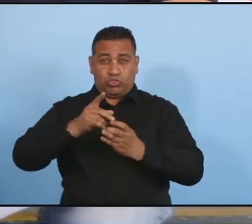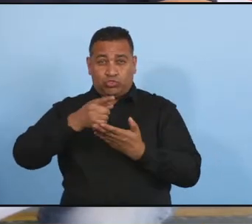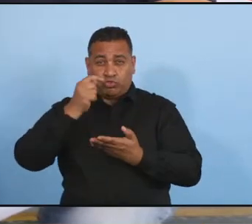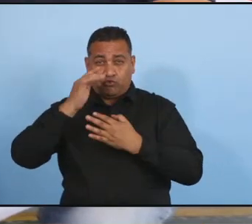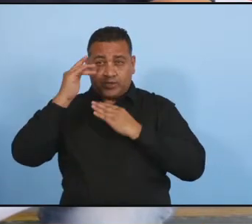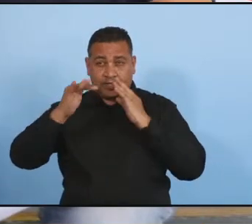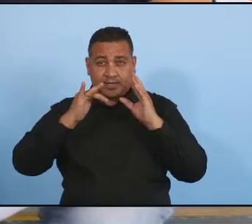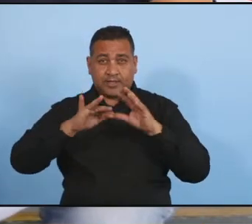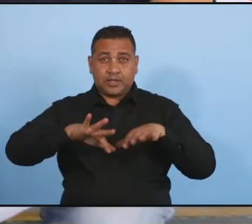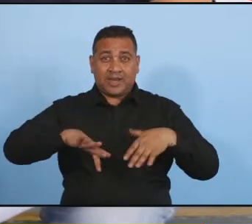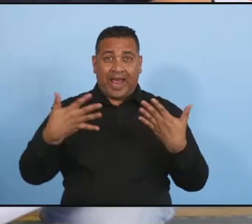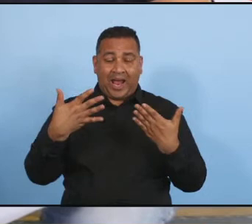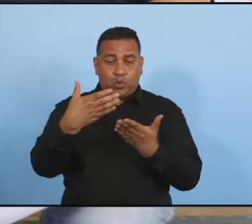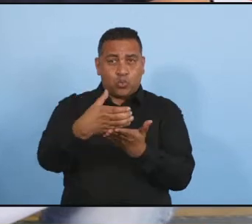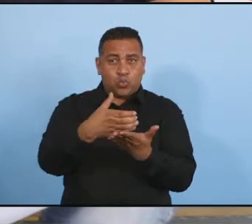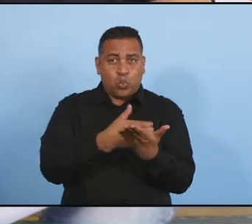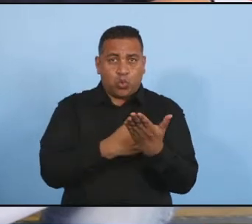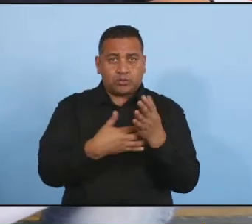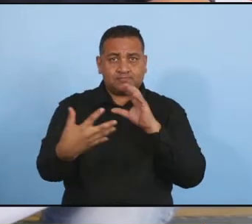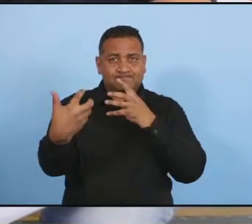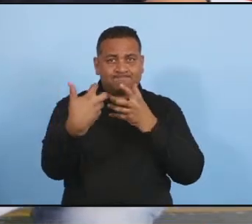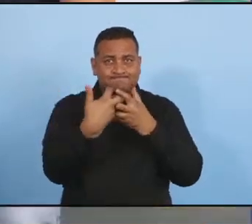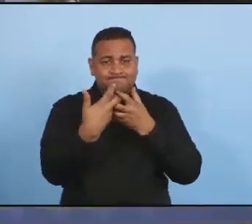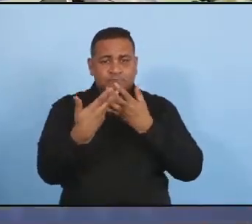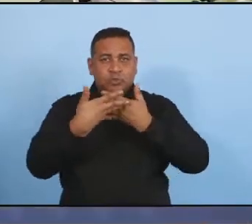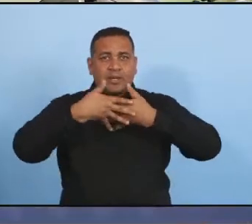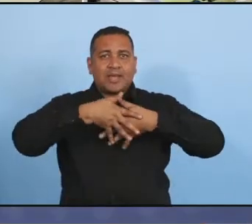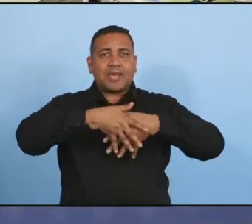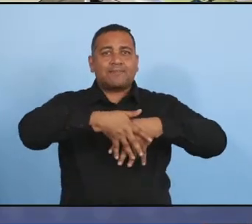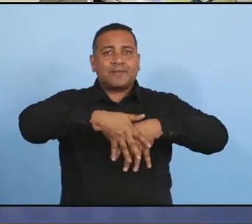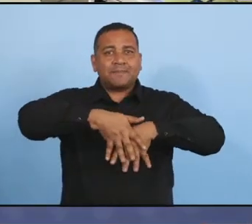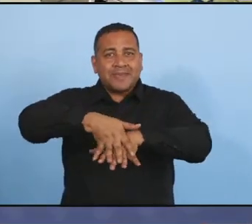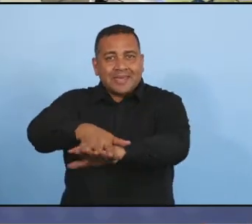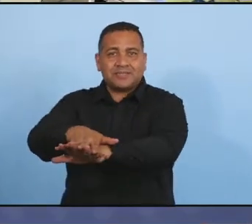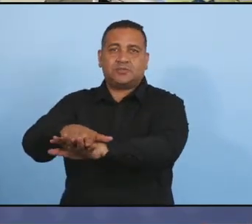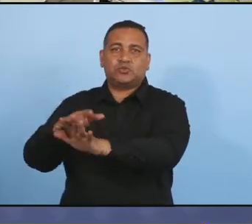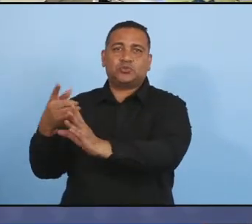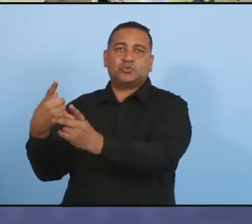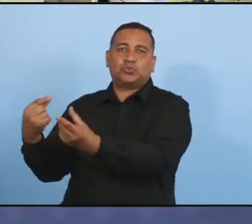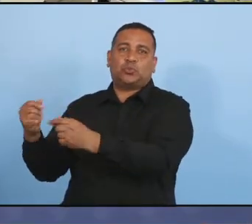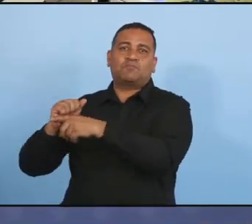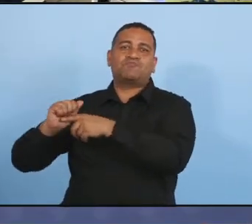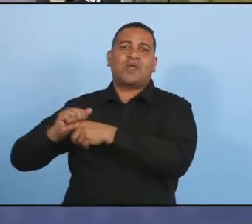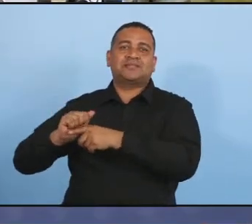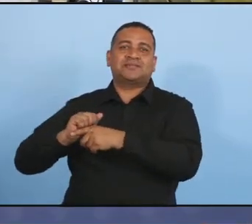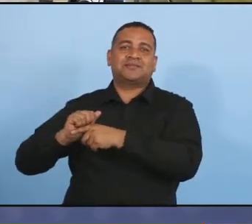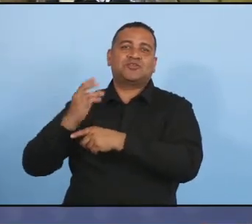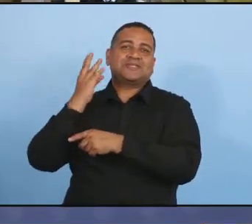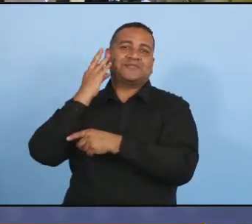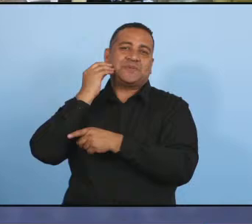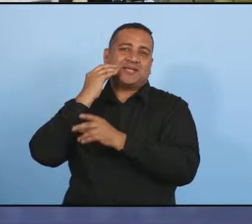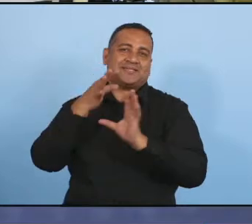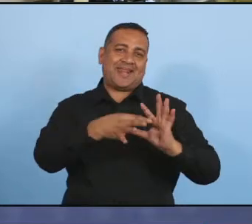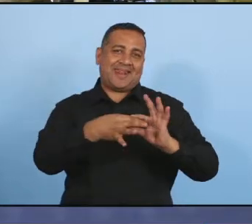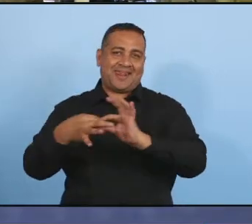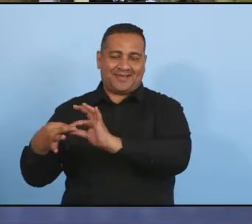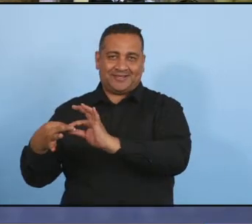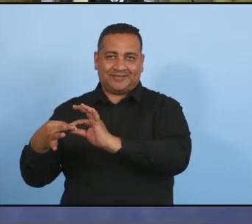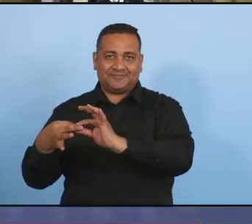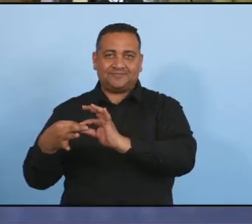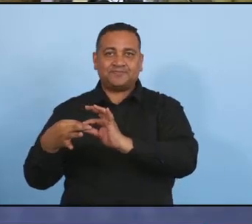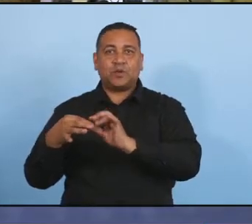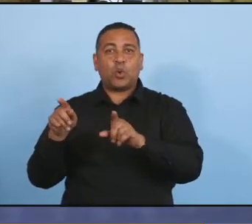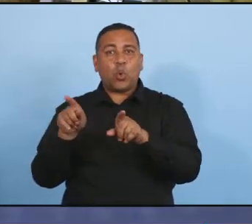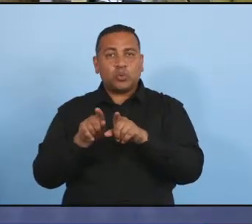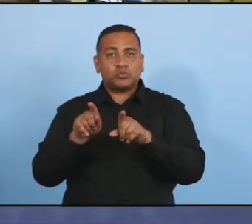college. Okay. So you get that practical experience. Practical experience with the knowledge. Yeah. With the knowledge experience. And